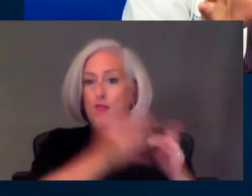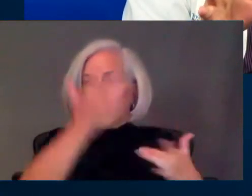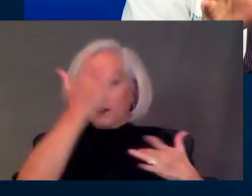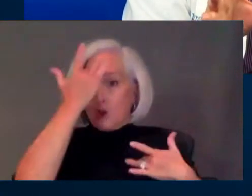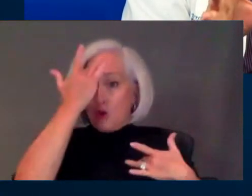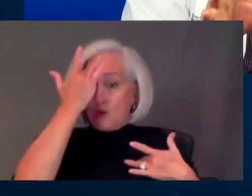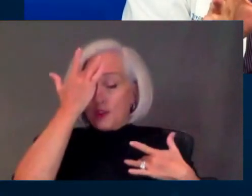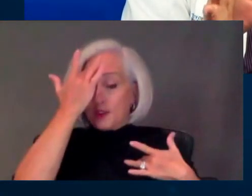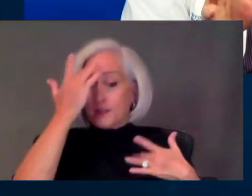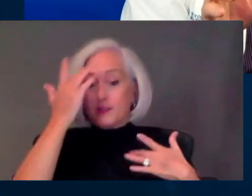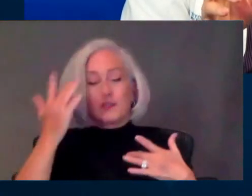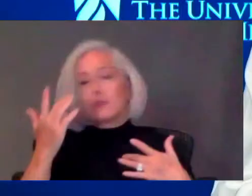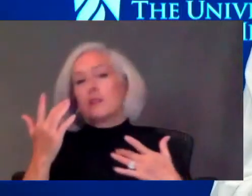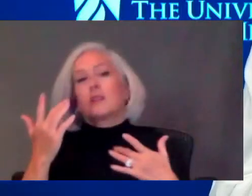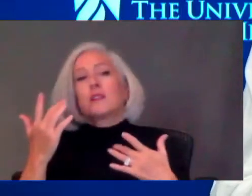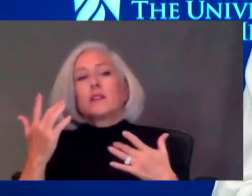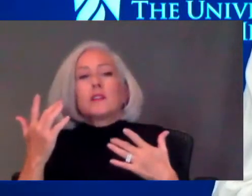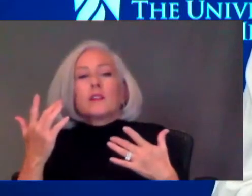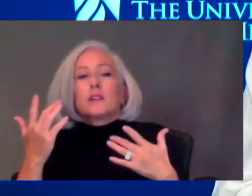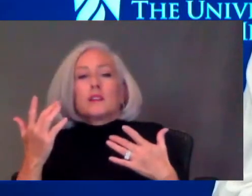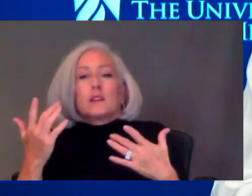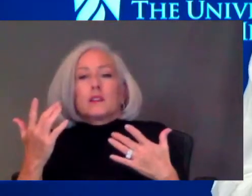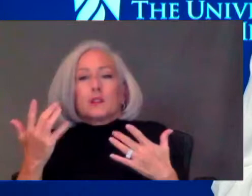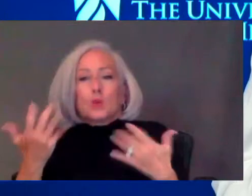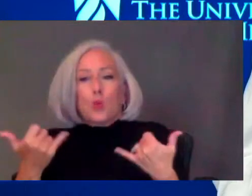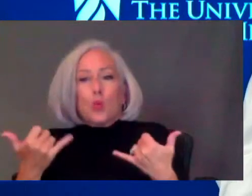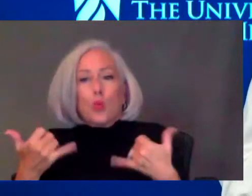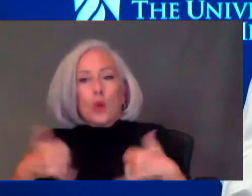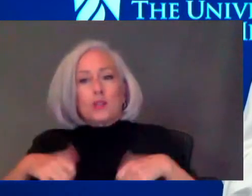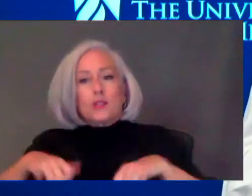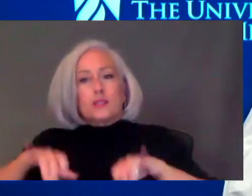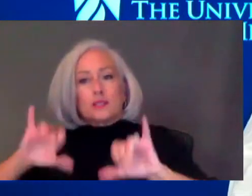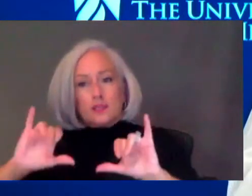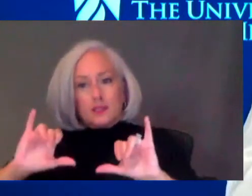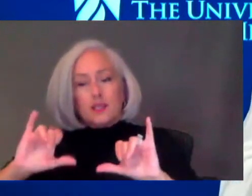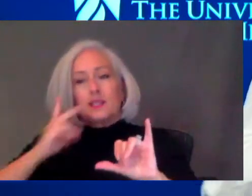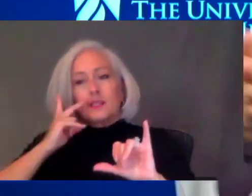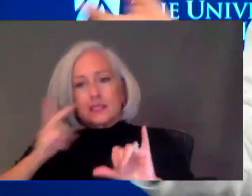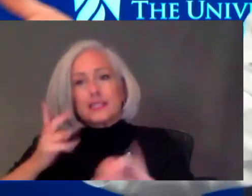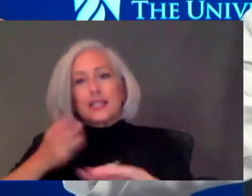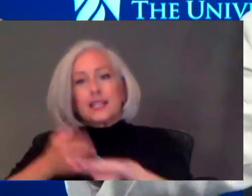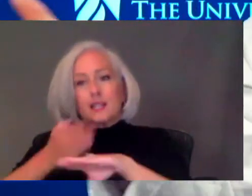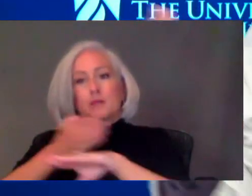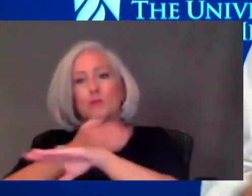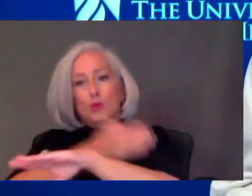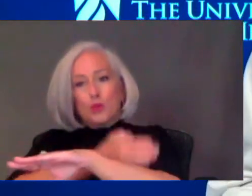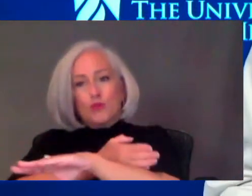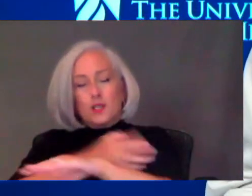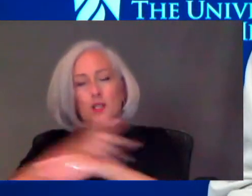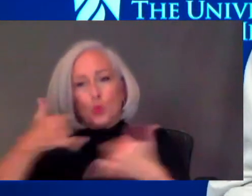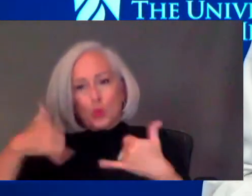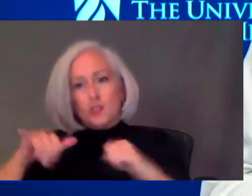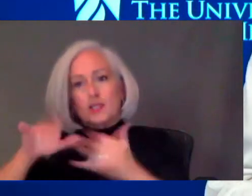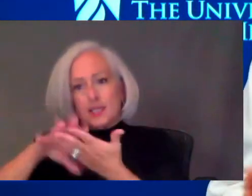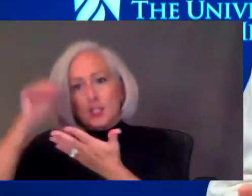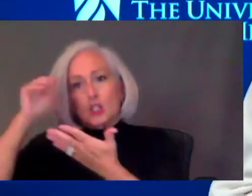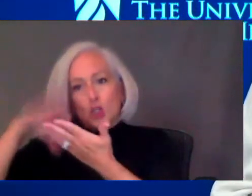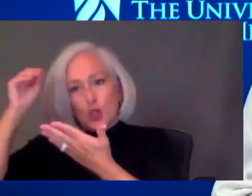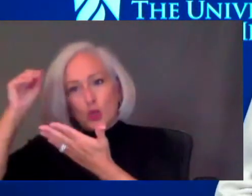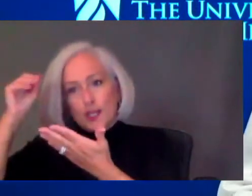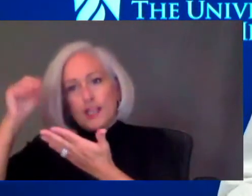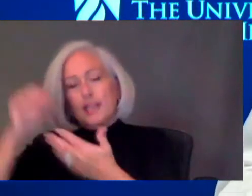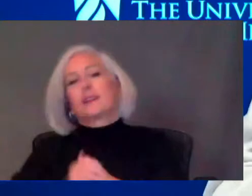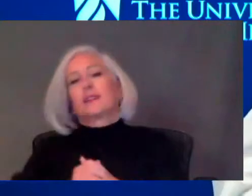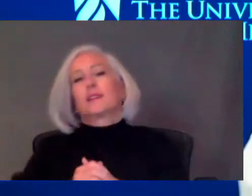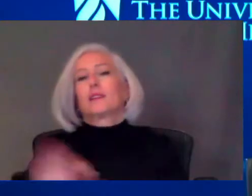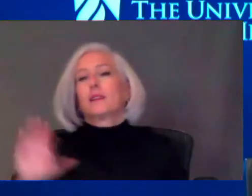big bulk of our message is that these vaccines, the overwhelming supportive data about these continue to support the fact